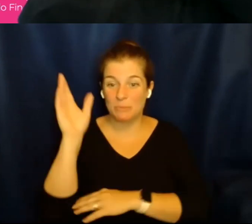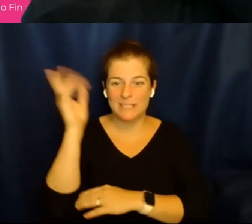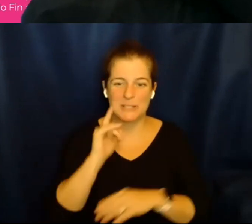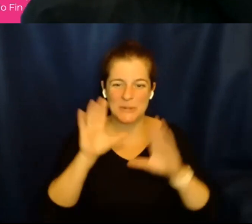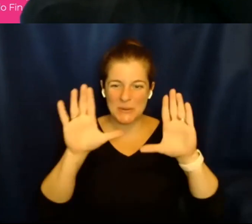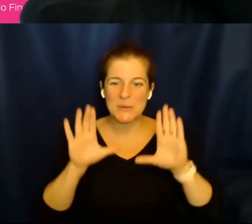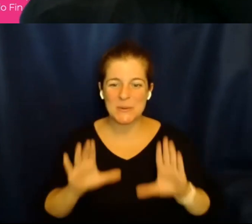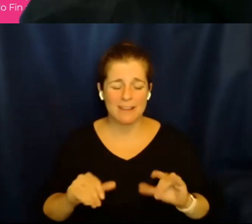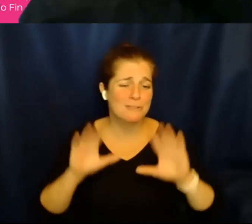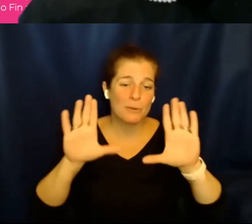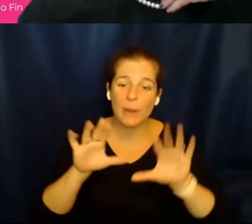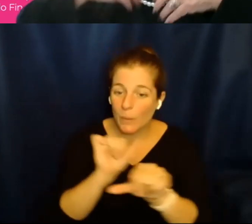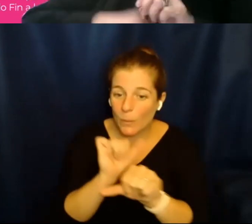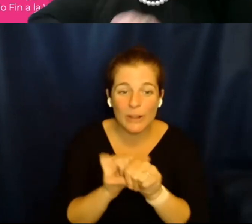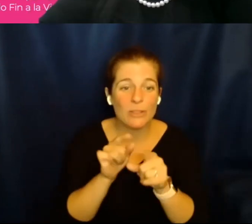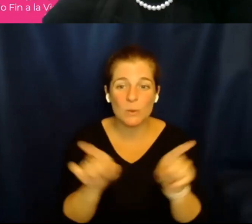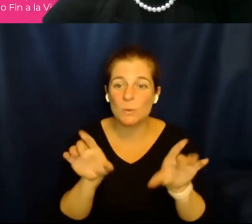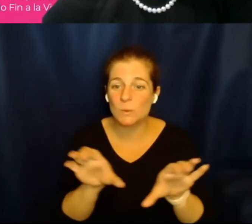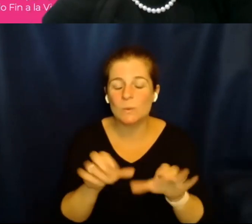Great work that you all do. Congratulations.